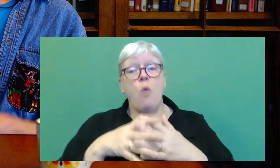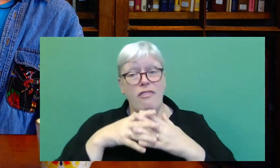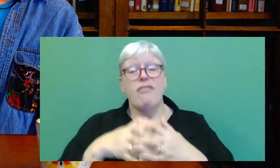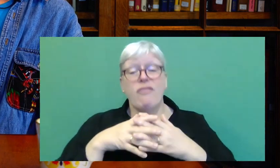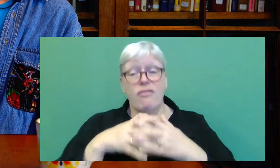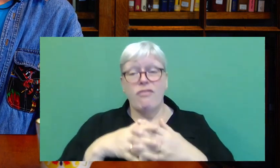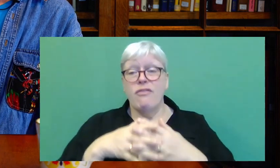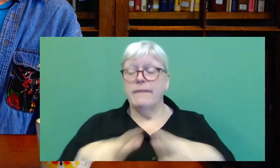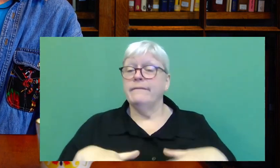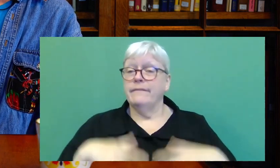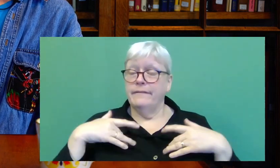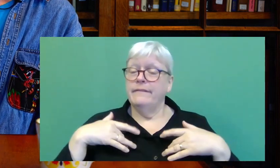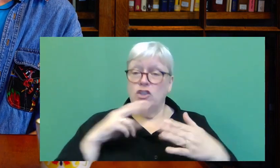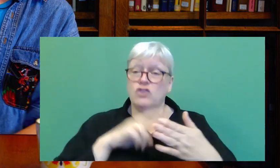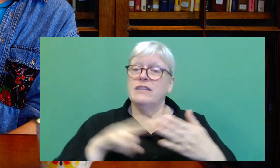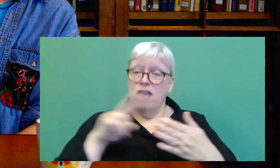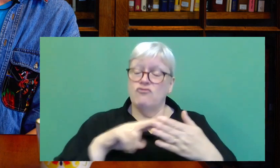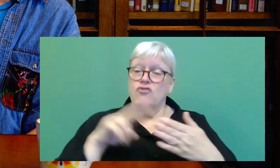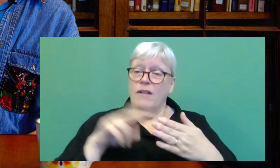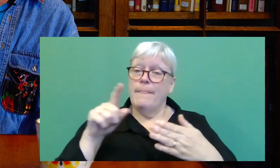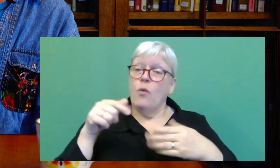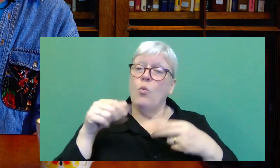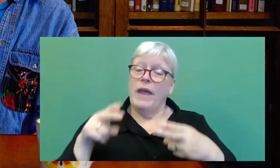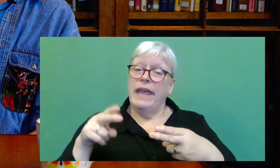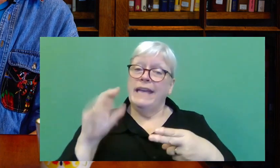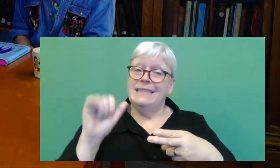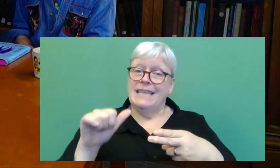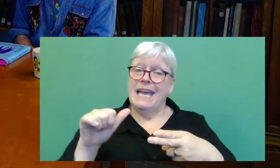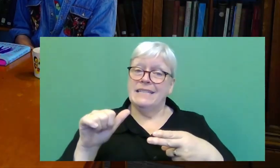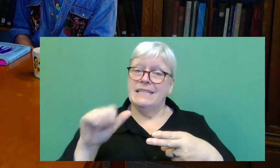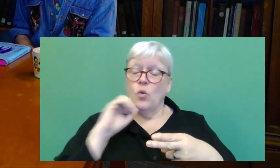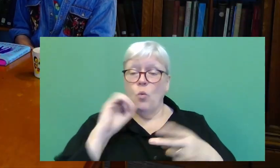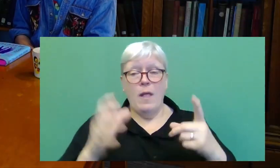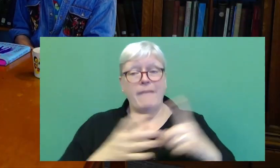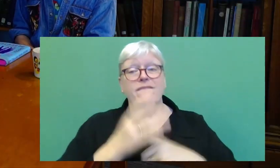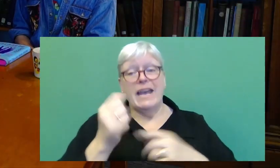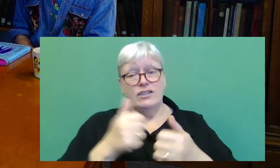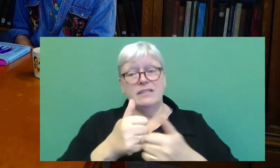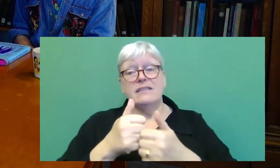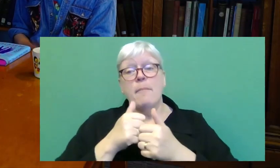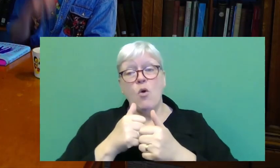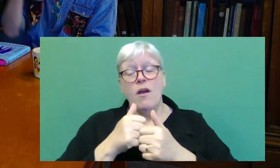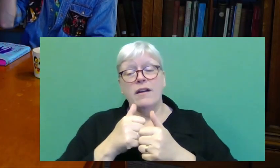think, we will find support and look for beacons in any place we can. And do you think we'll get more boys holding